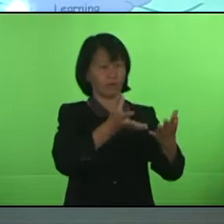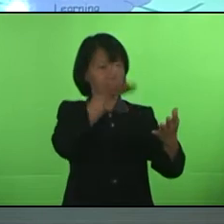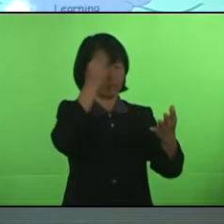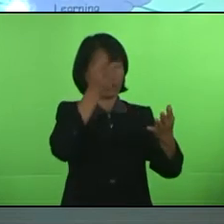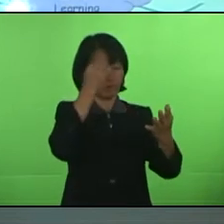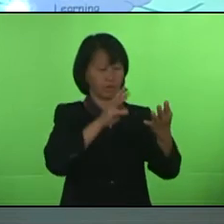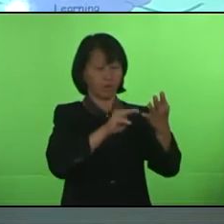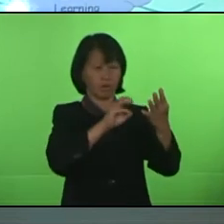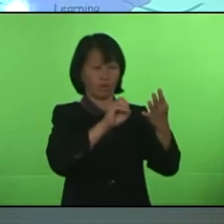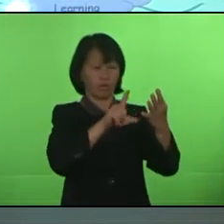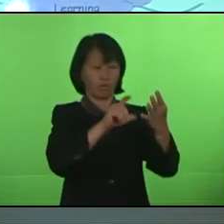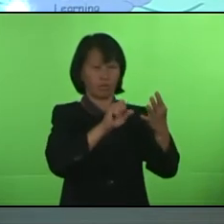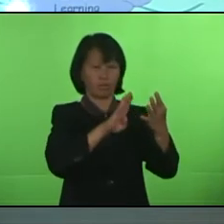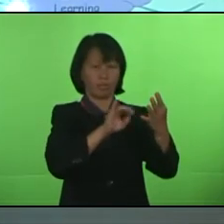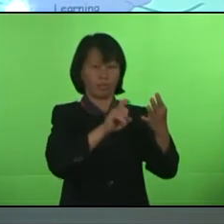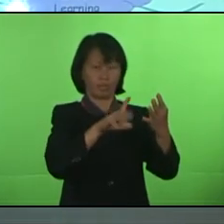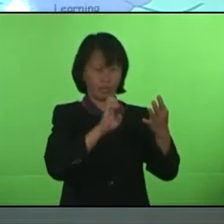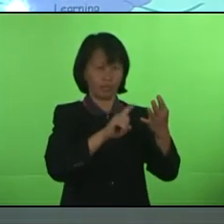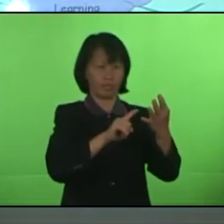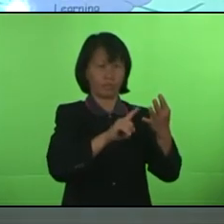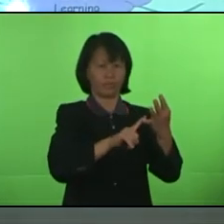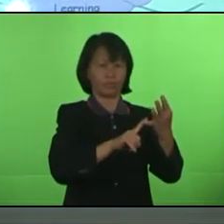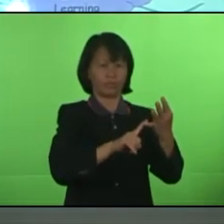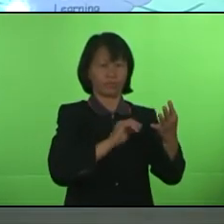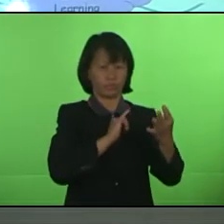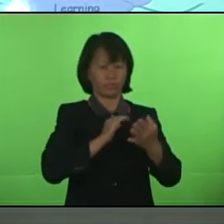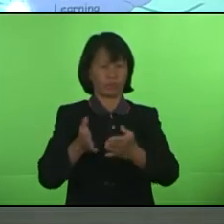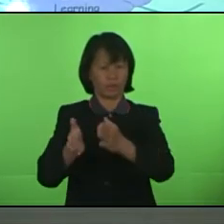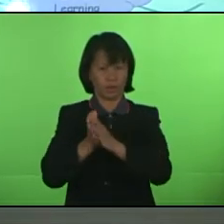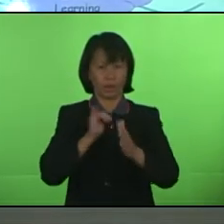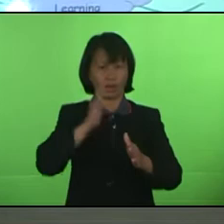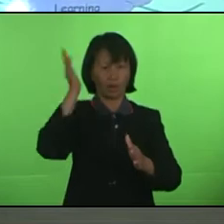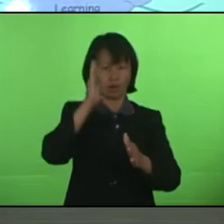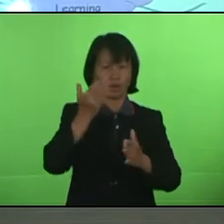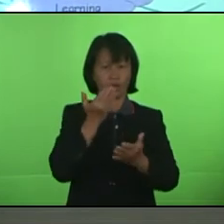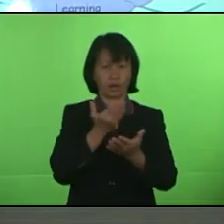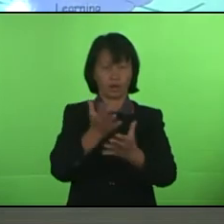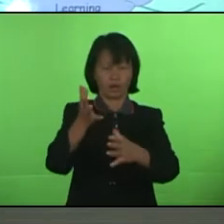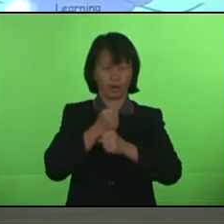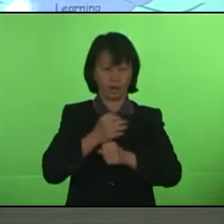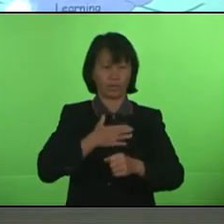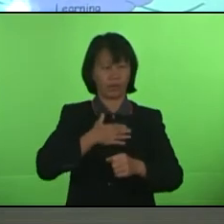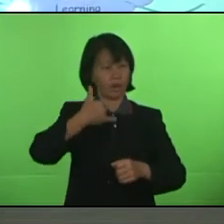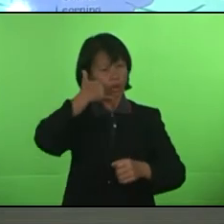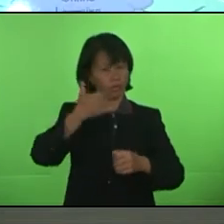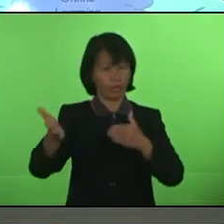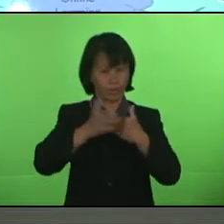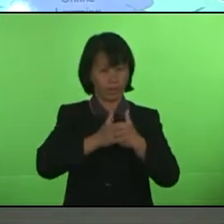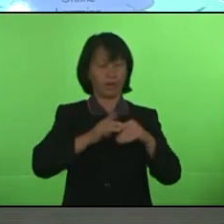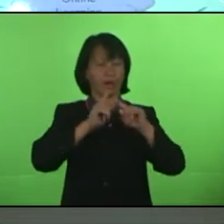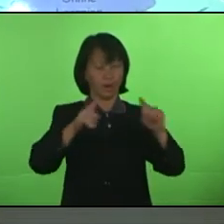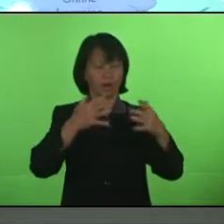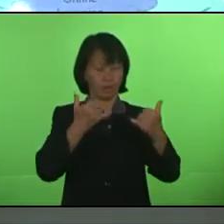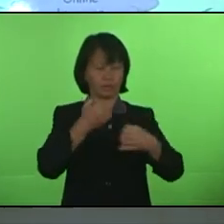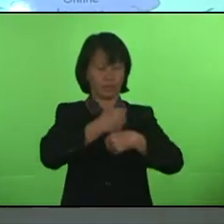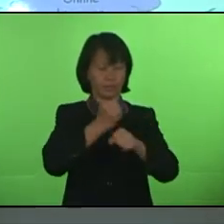so lost and we feel depressed. I felt depressed once when I thought I could never get my handphone back. But anyhow, the point